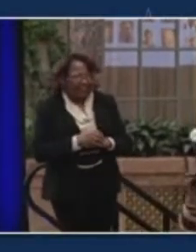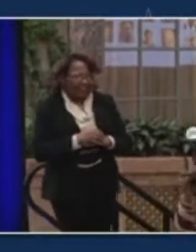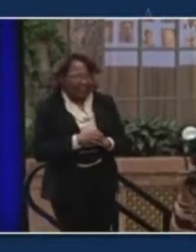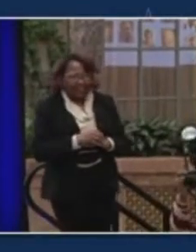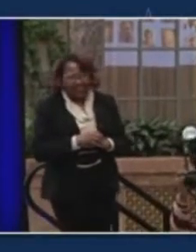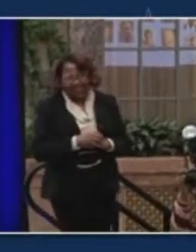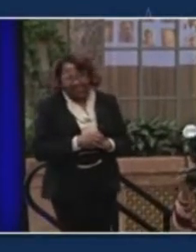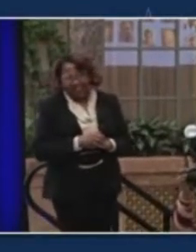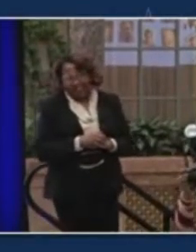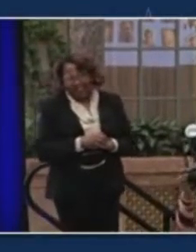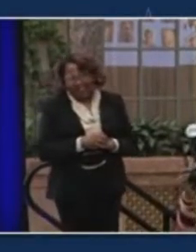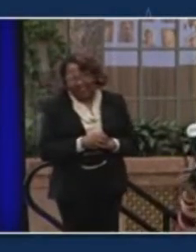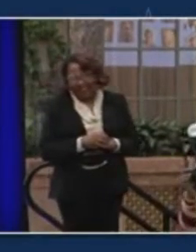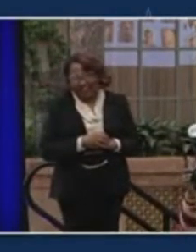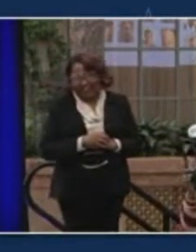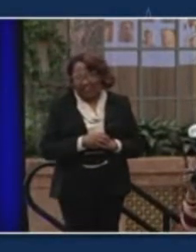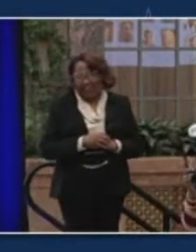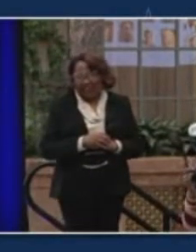Well,